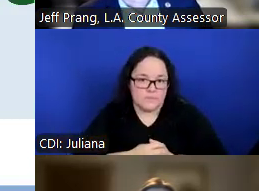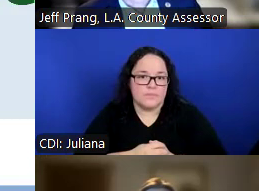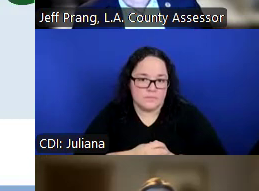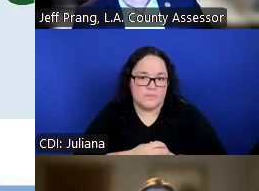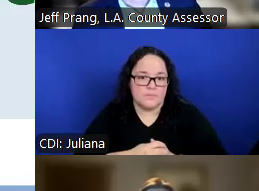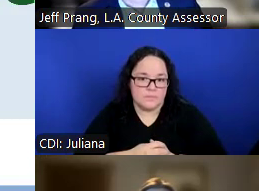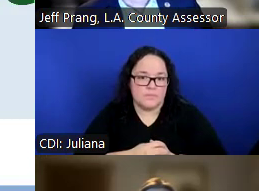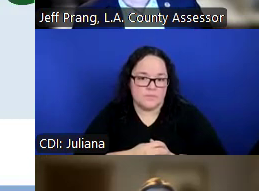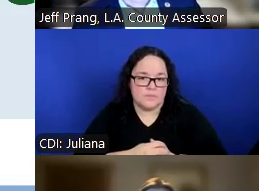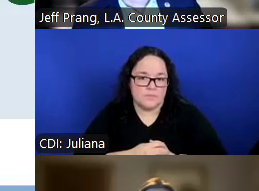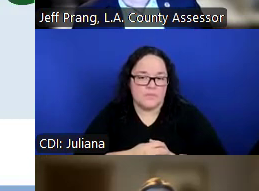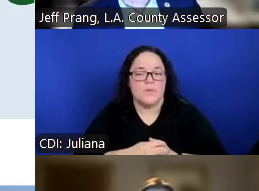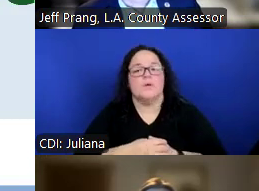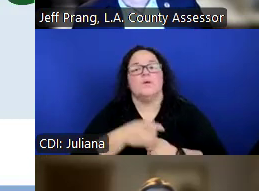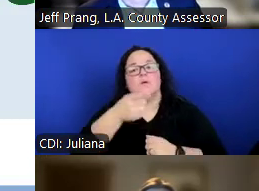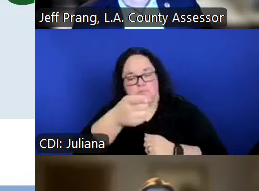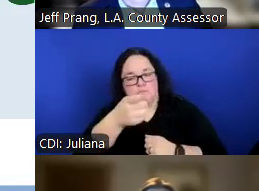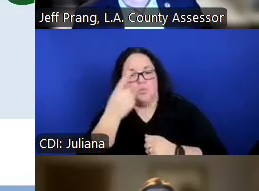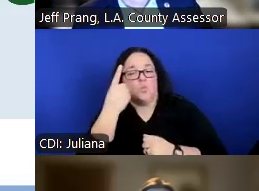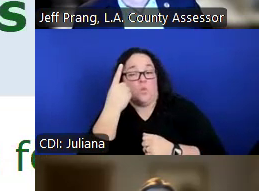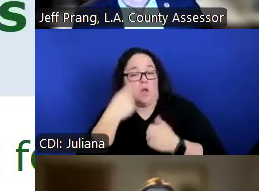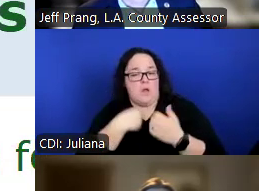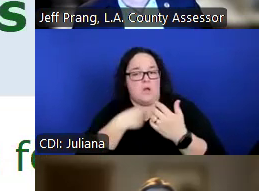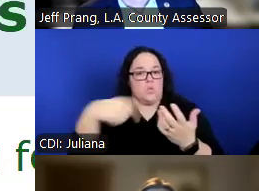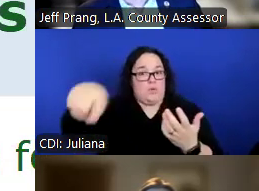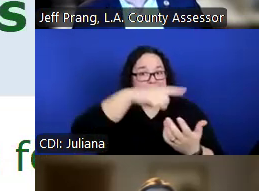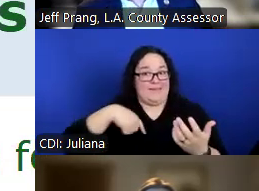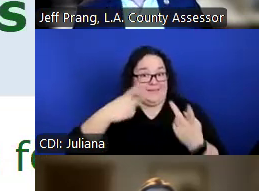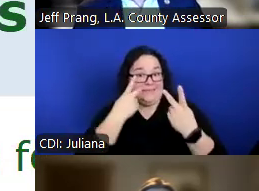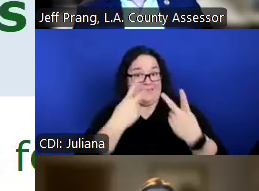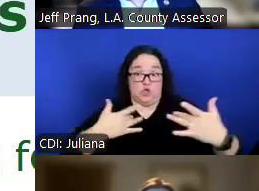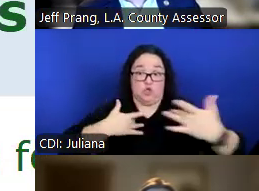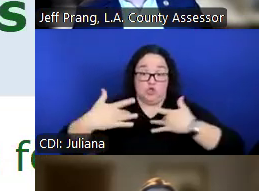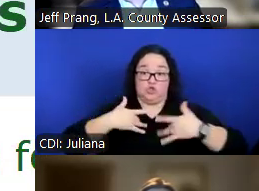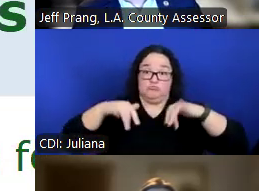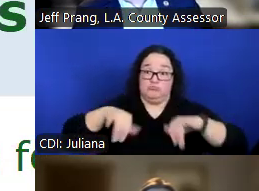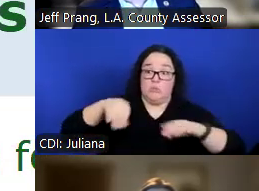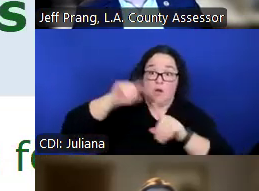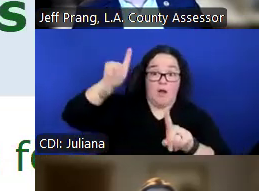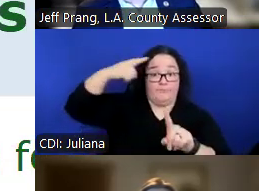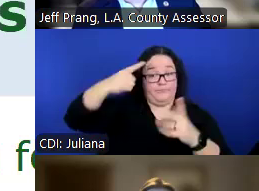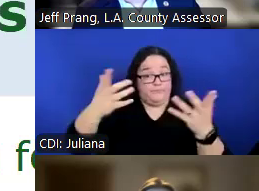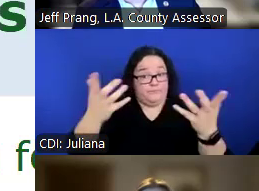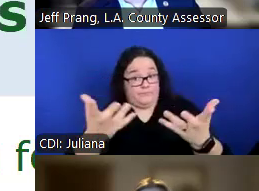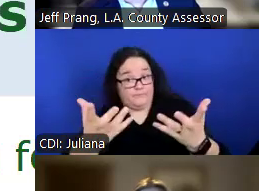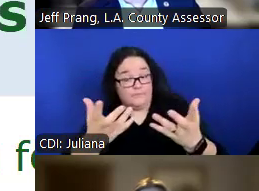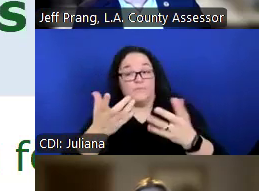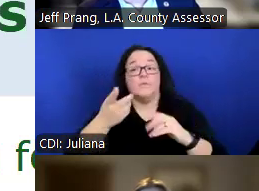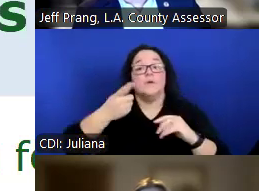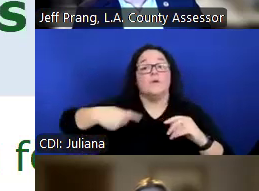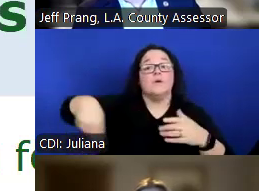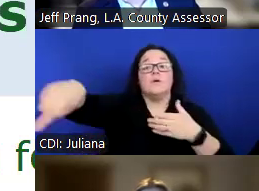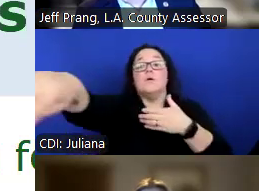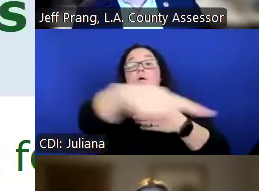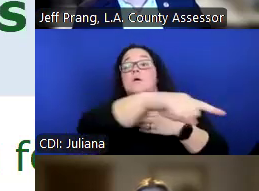One of the things that we're all very concerned about in government is those nefarious entities who are going to attempt to